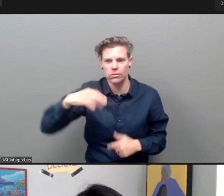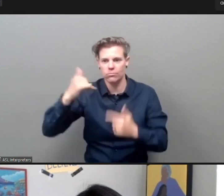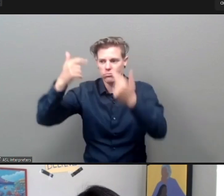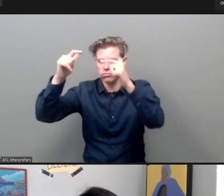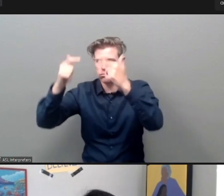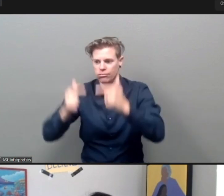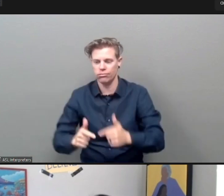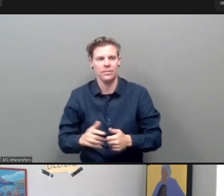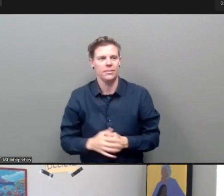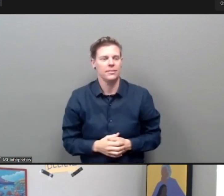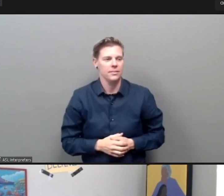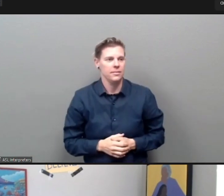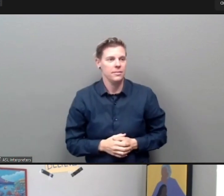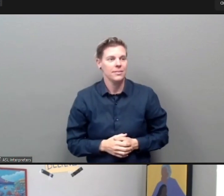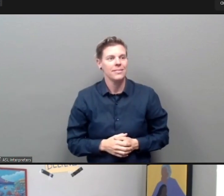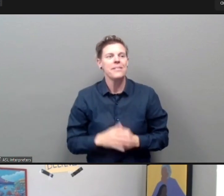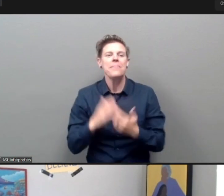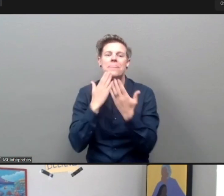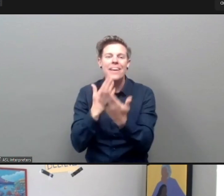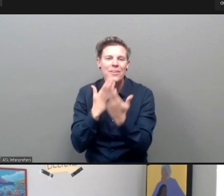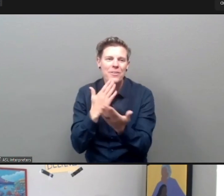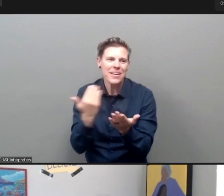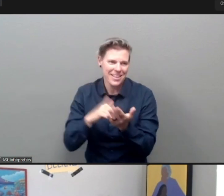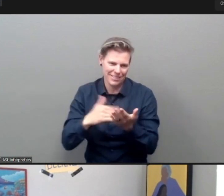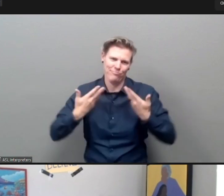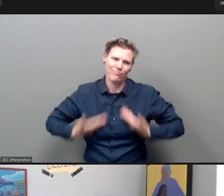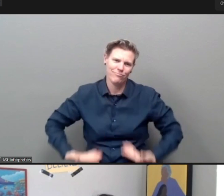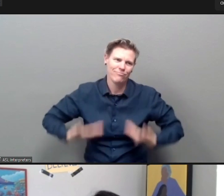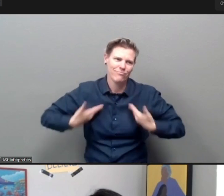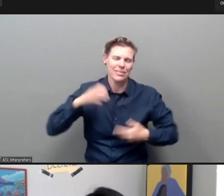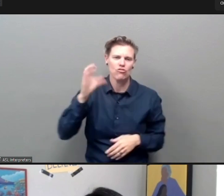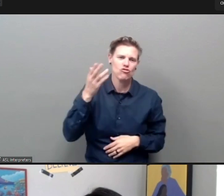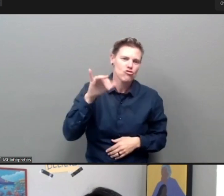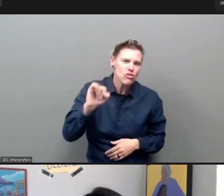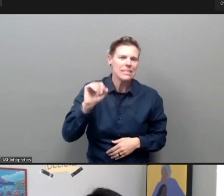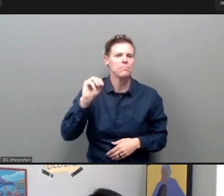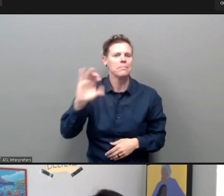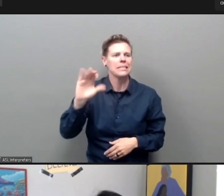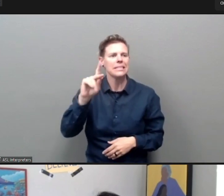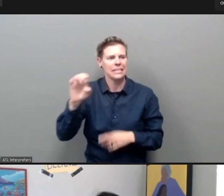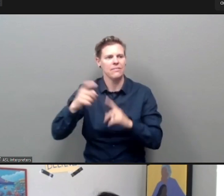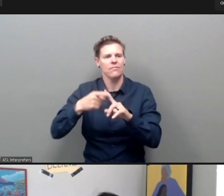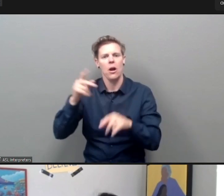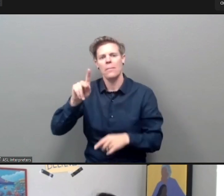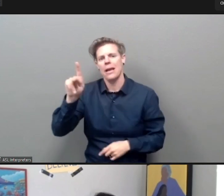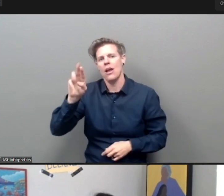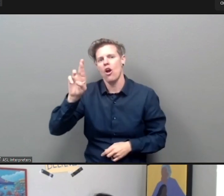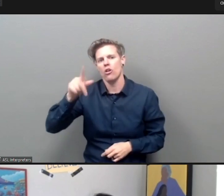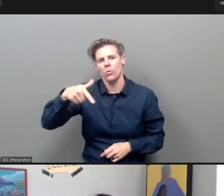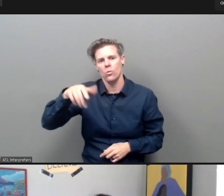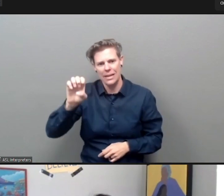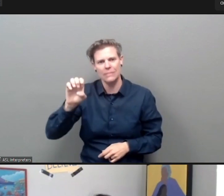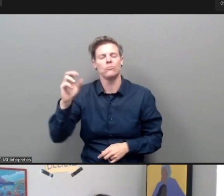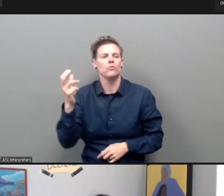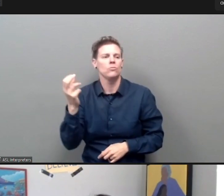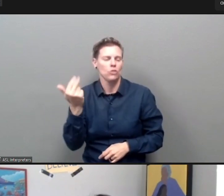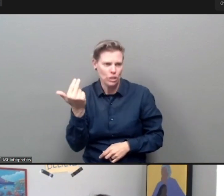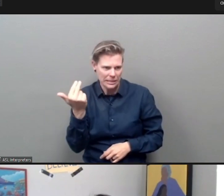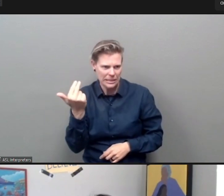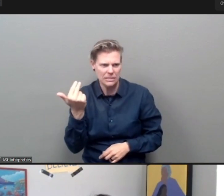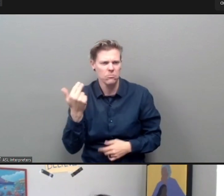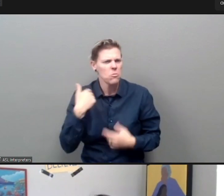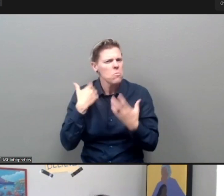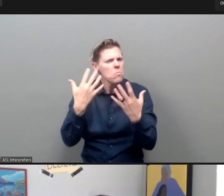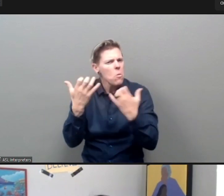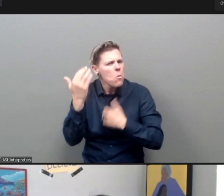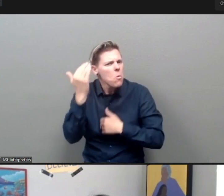Okay, thanks again. Chris Mckee here at KRQE News 13. I just wanted to ask a little bit more about the situation in